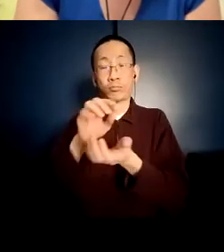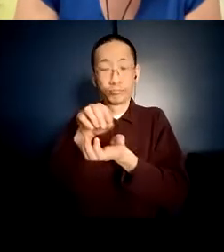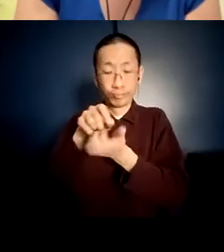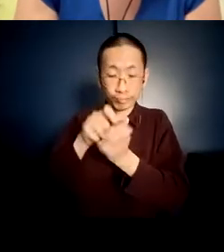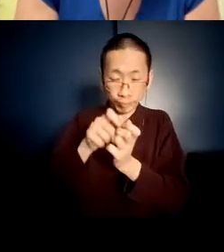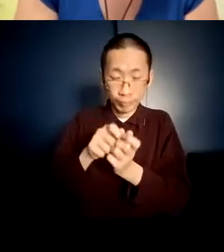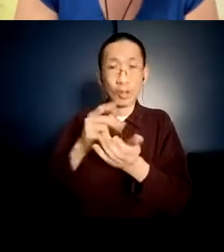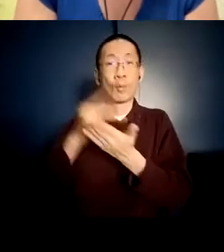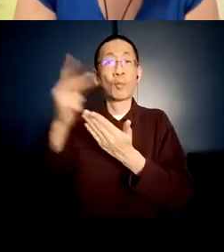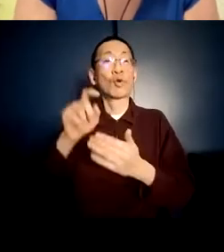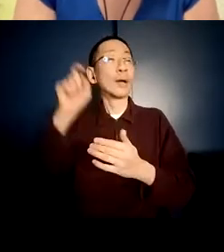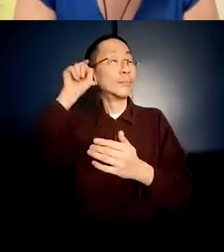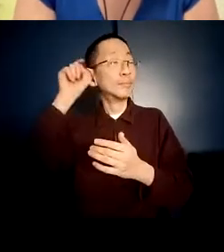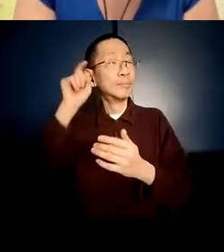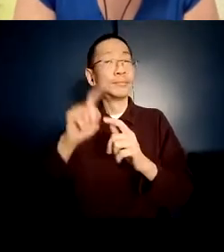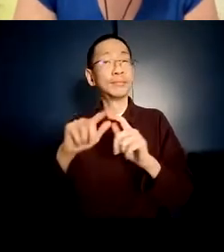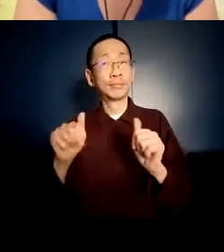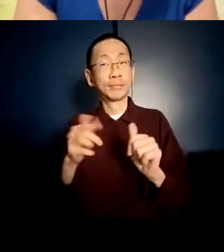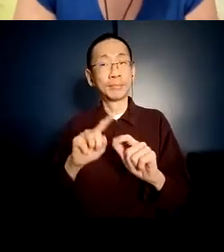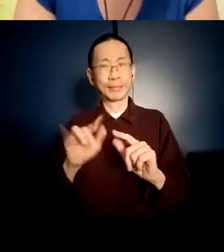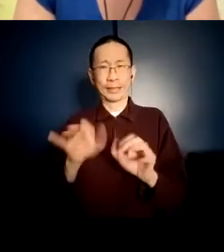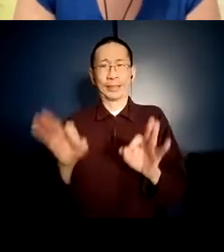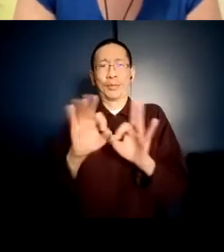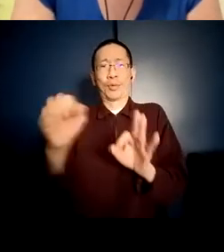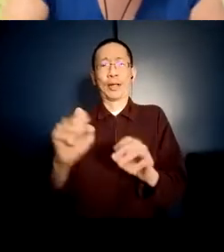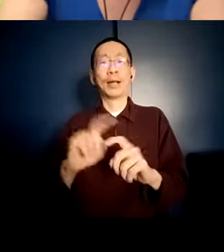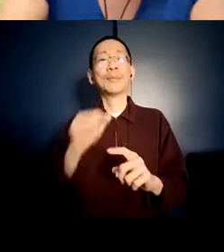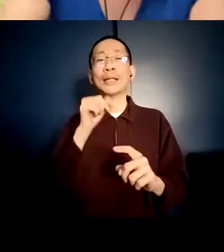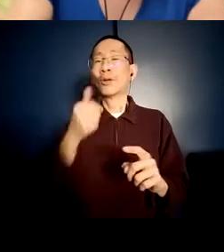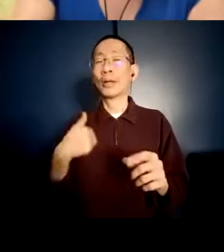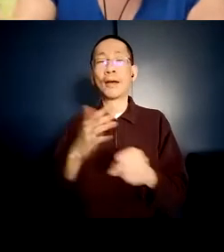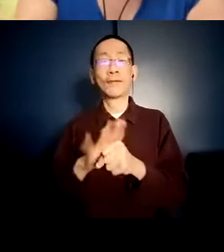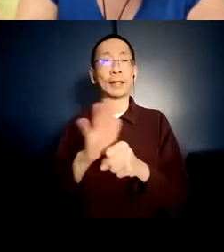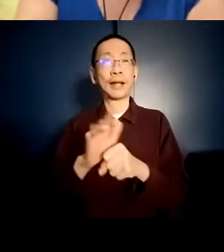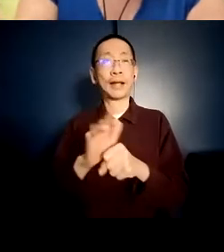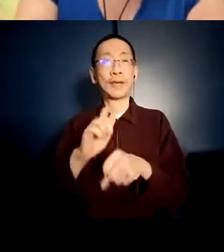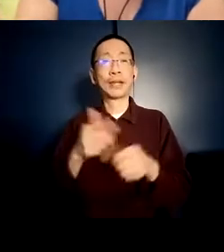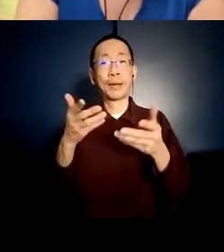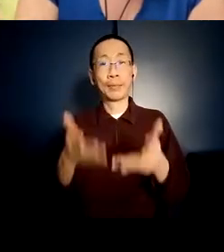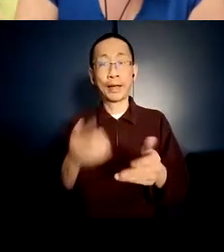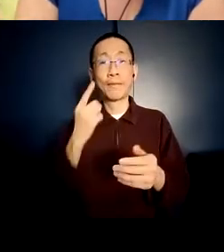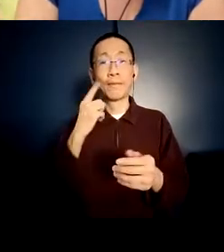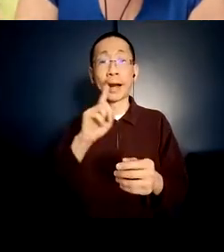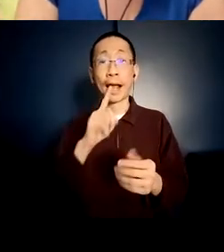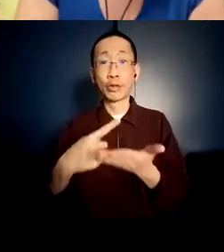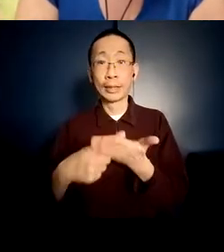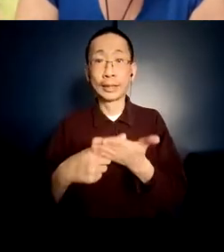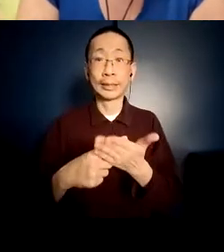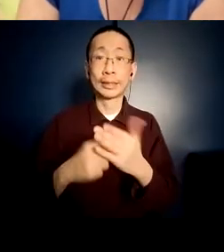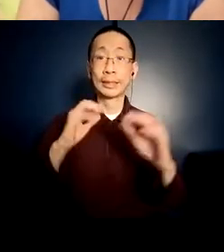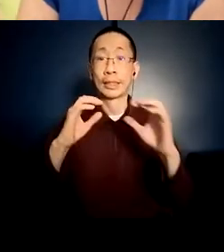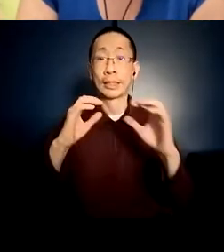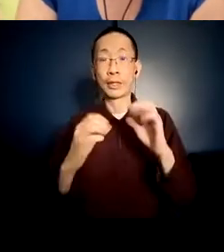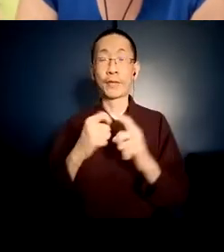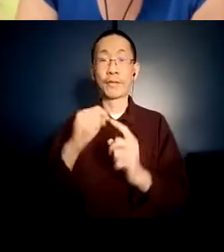very important things. But often there's not enough time left over for actually discussing communication from